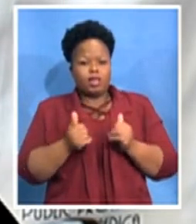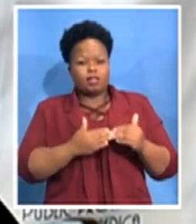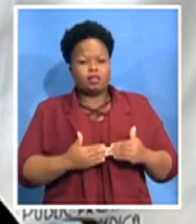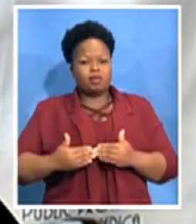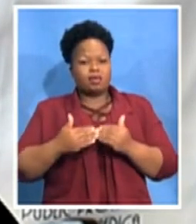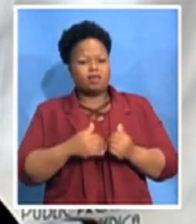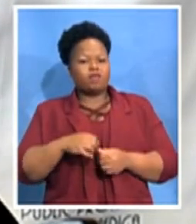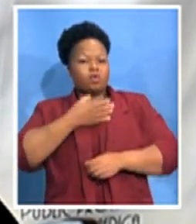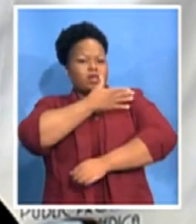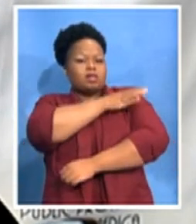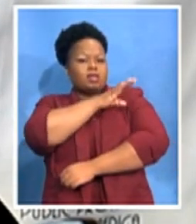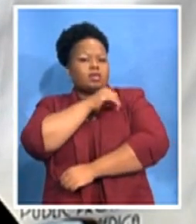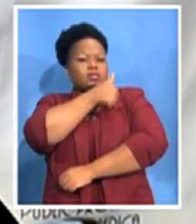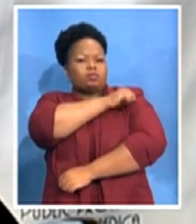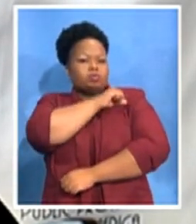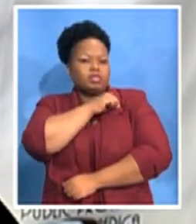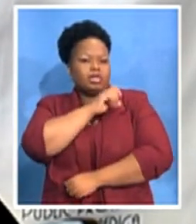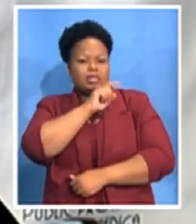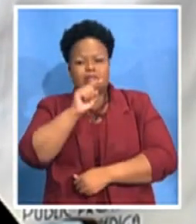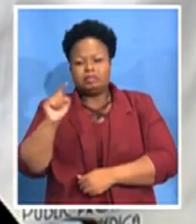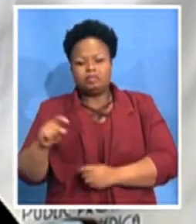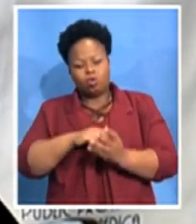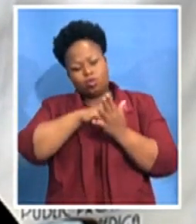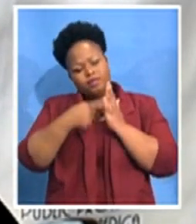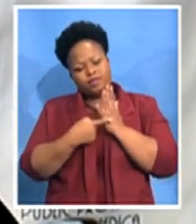the 5 provinces.